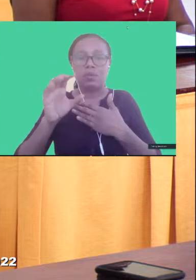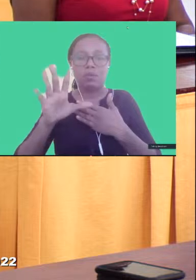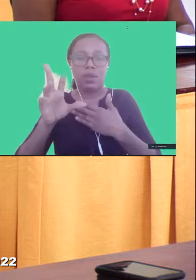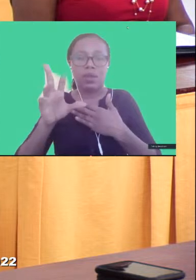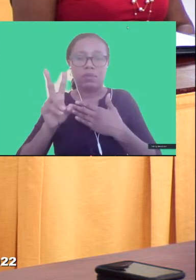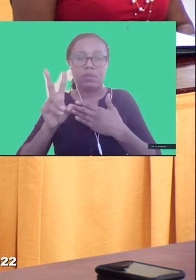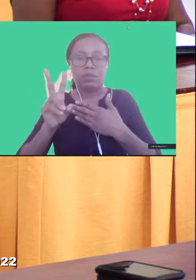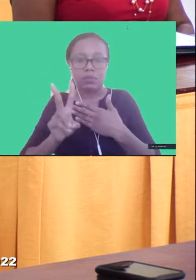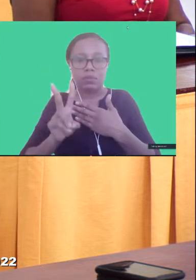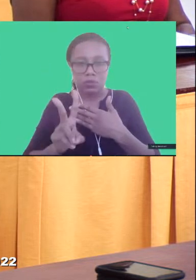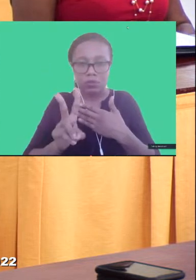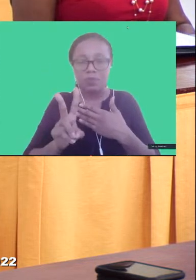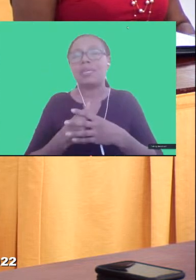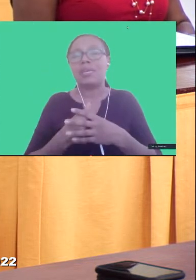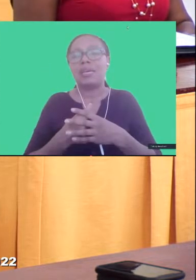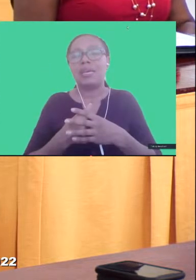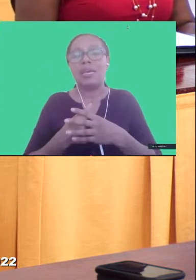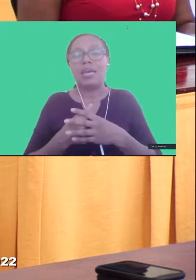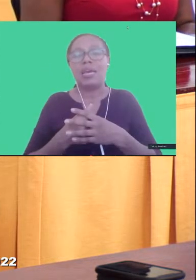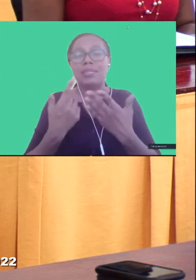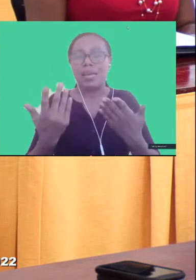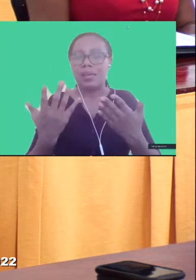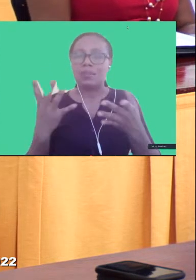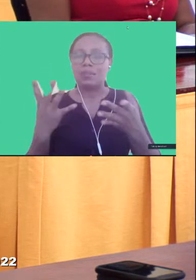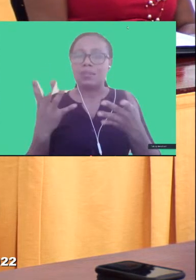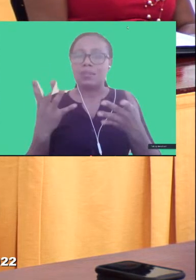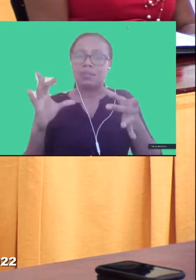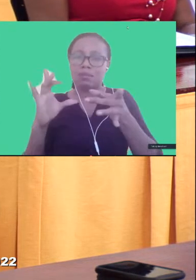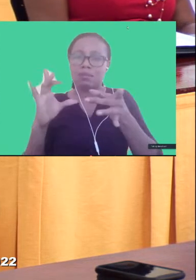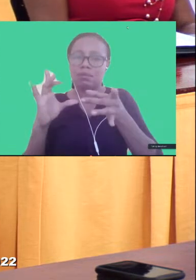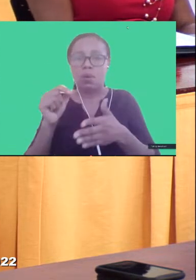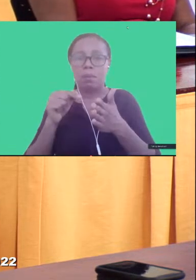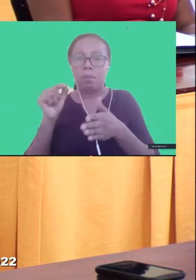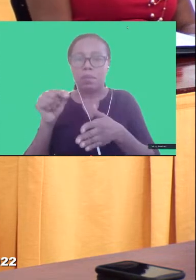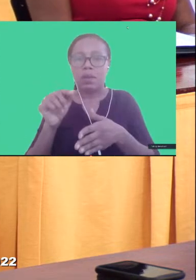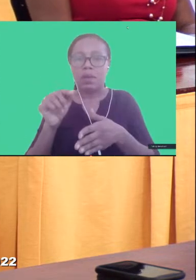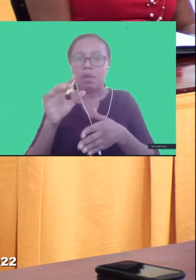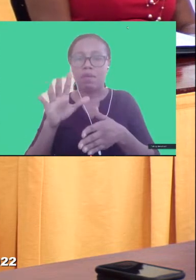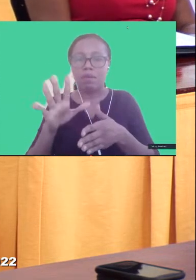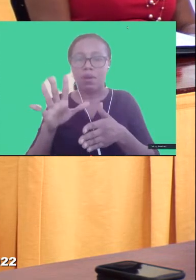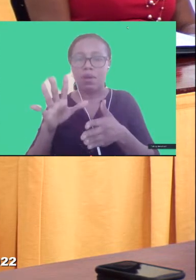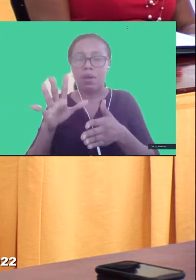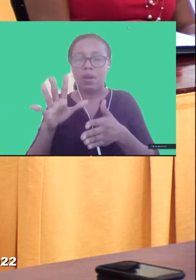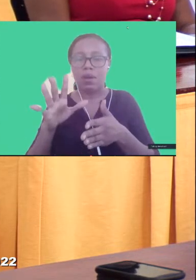for consultancy. I am not sure which